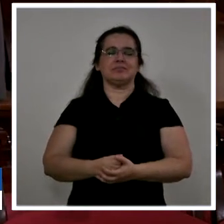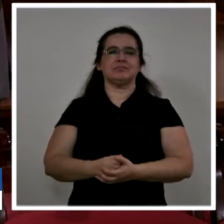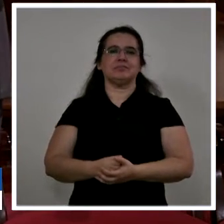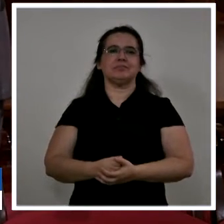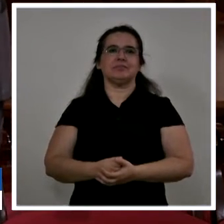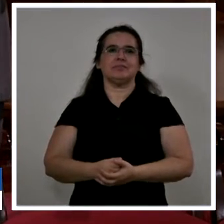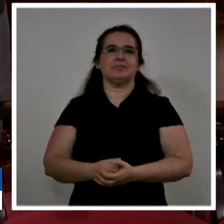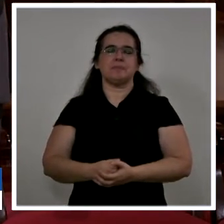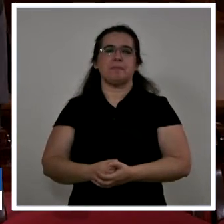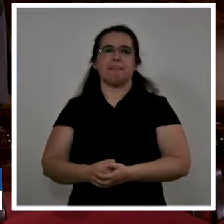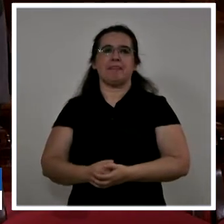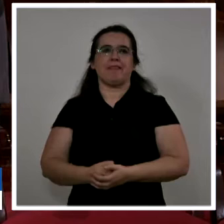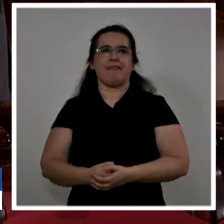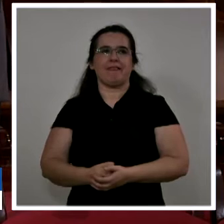through